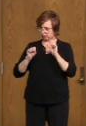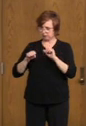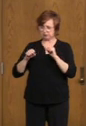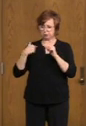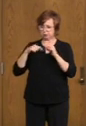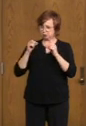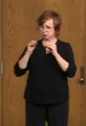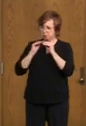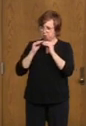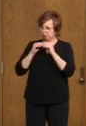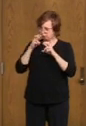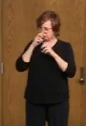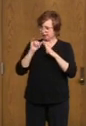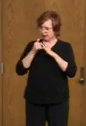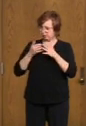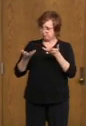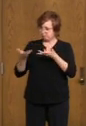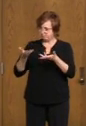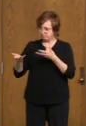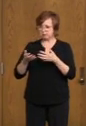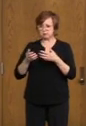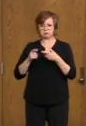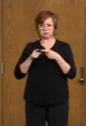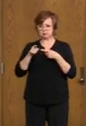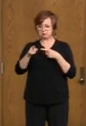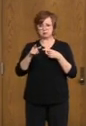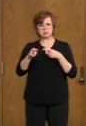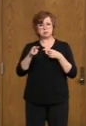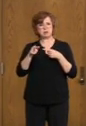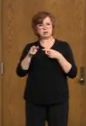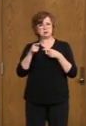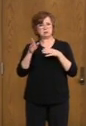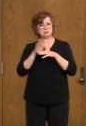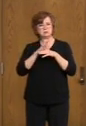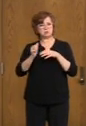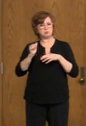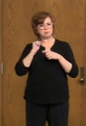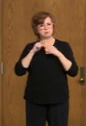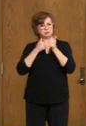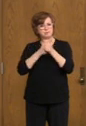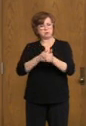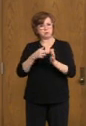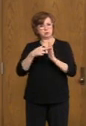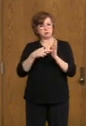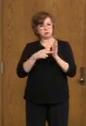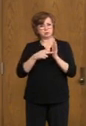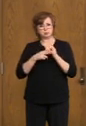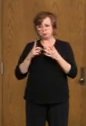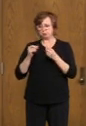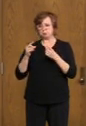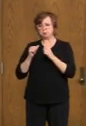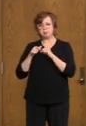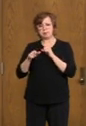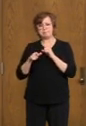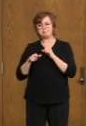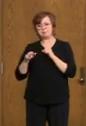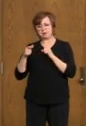including closing these facilities that are refusing to follow the public health guidelines and laws that are in place.